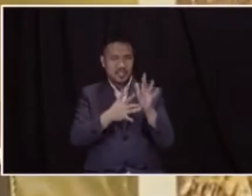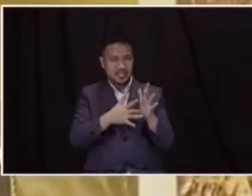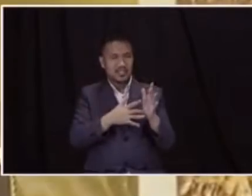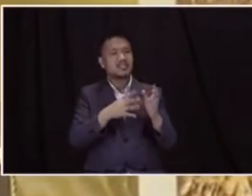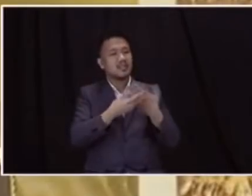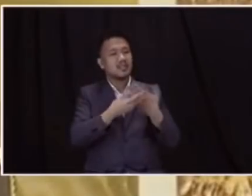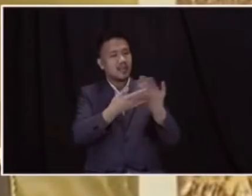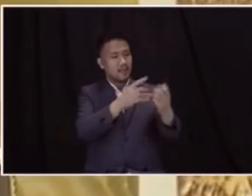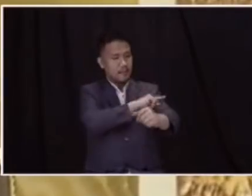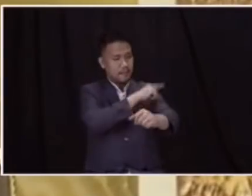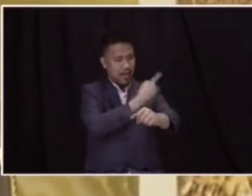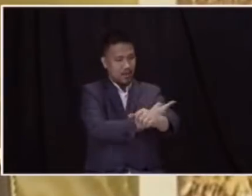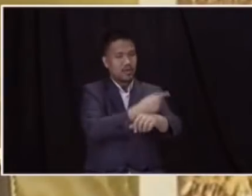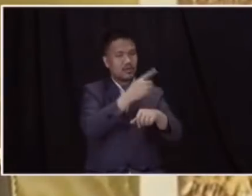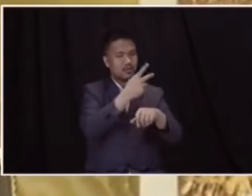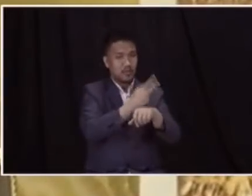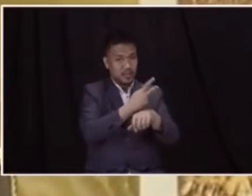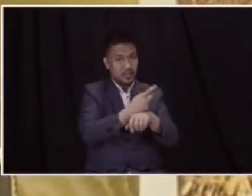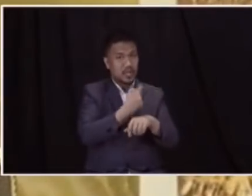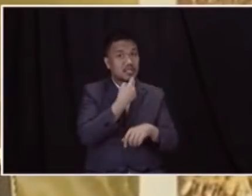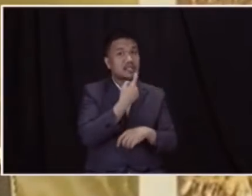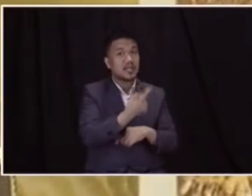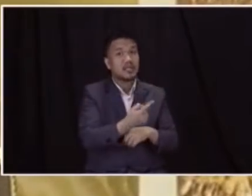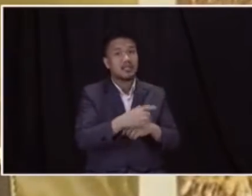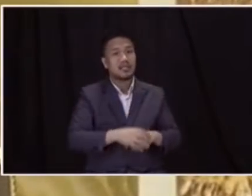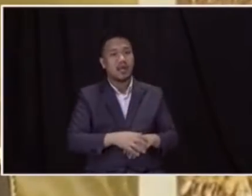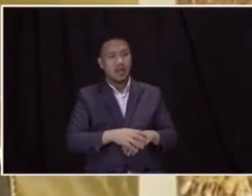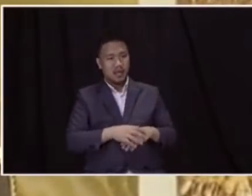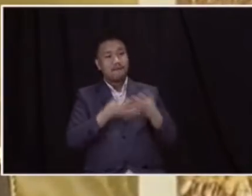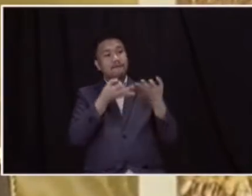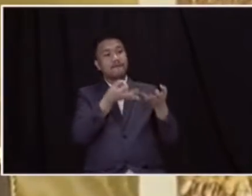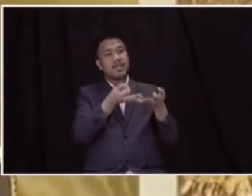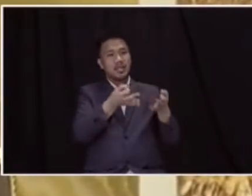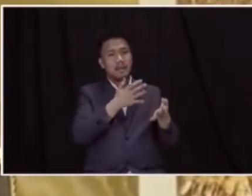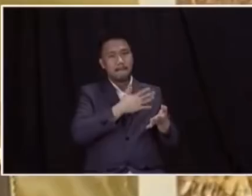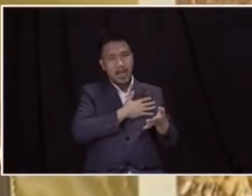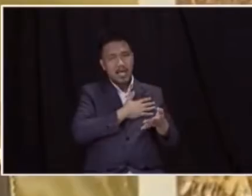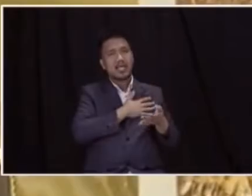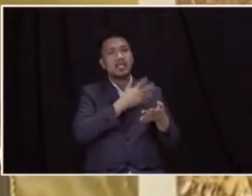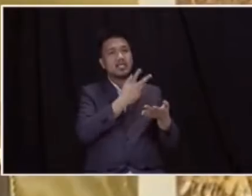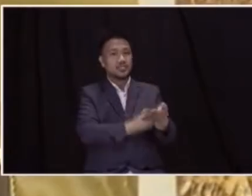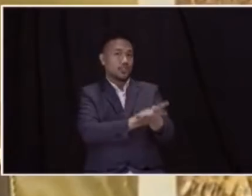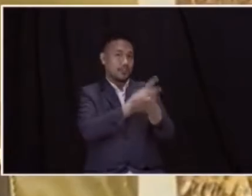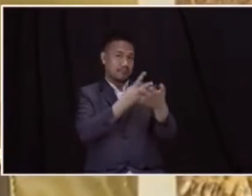empowered Peter by saying, "Feed my sheep."